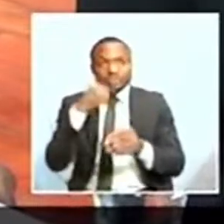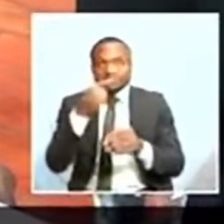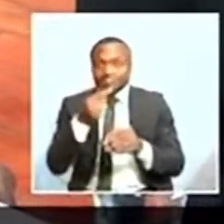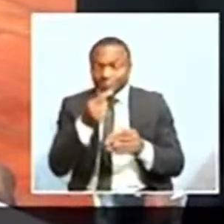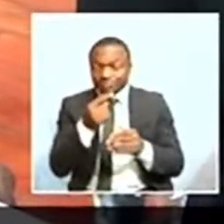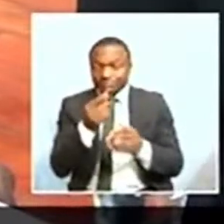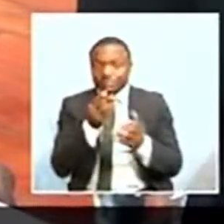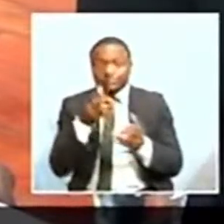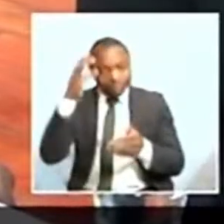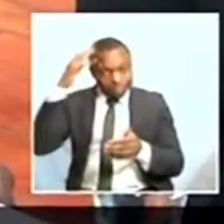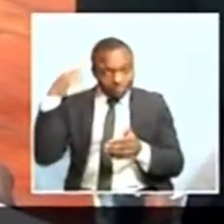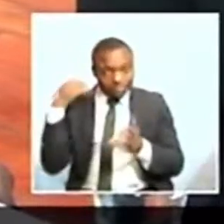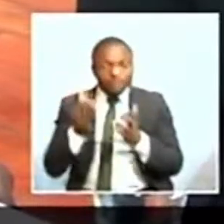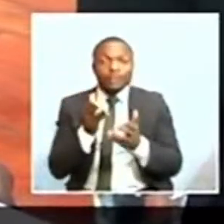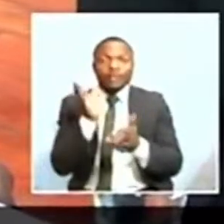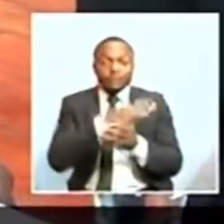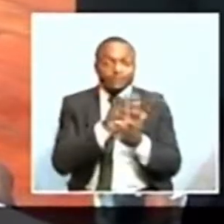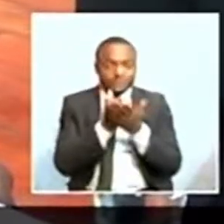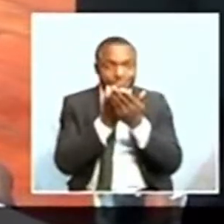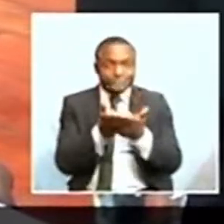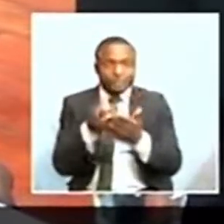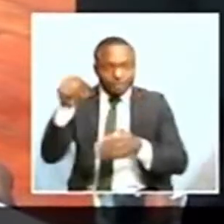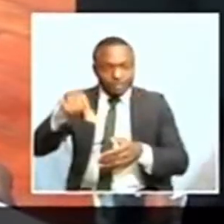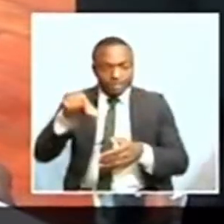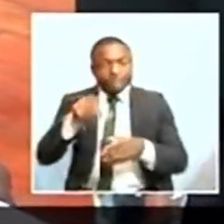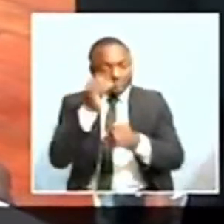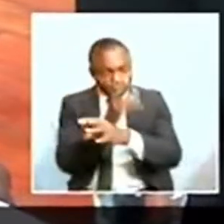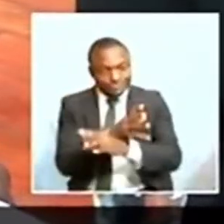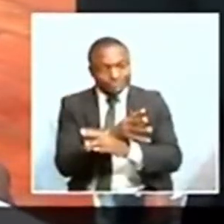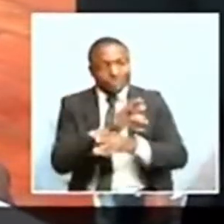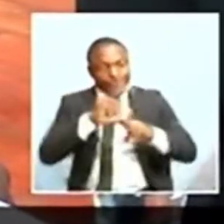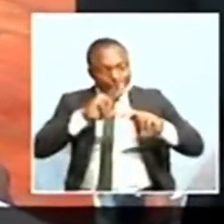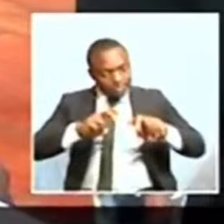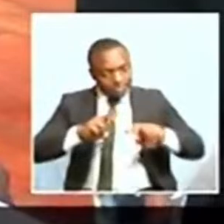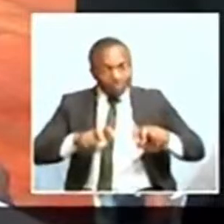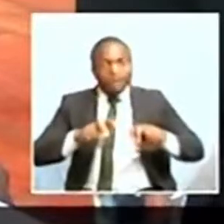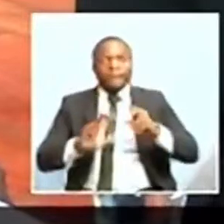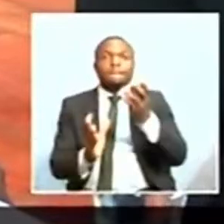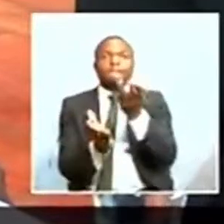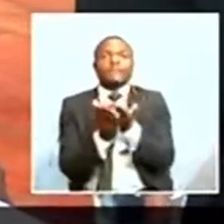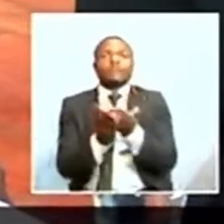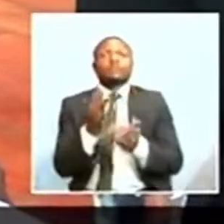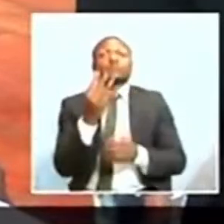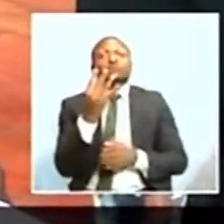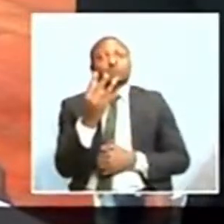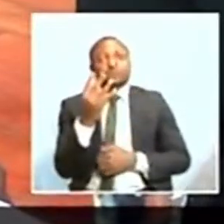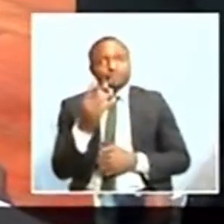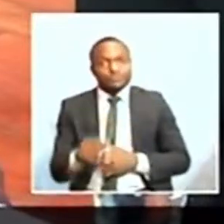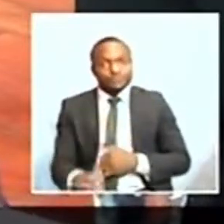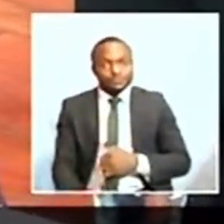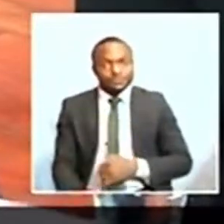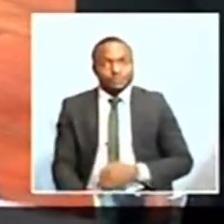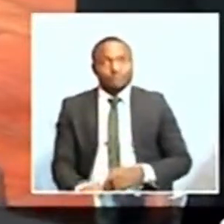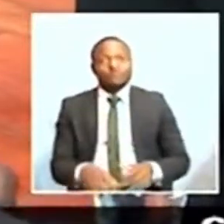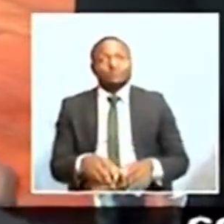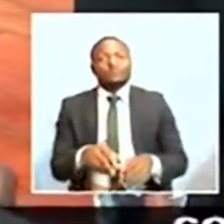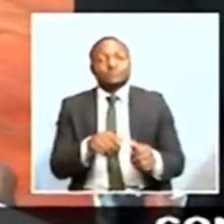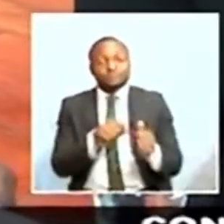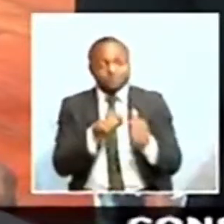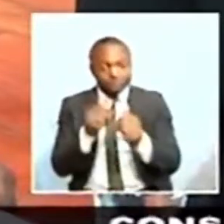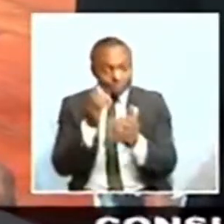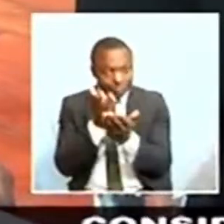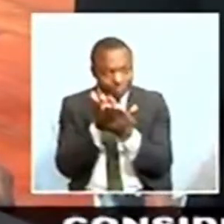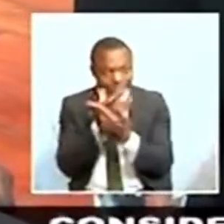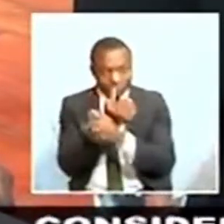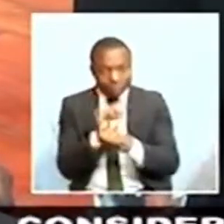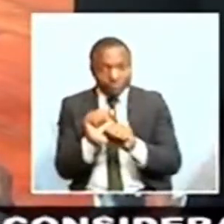managed to submit their qualifications and are ready for verification on Appendix 4, Chair. Remedial measures, management